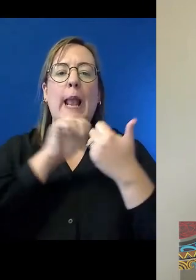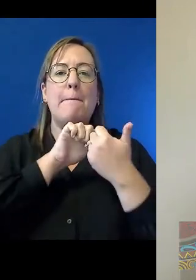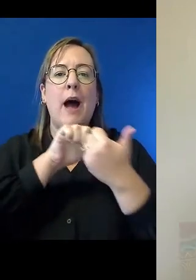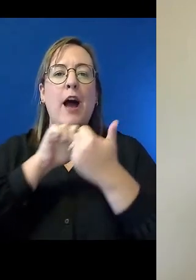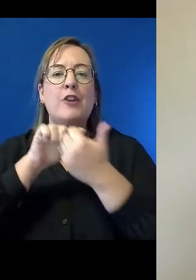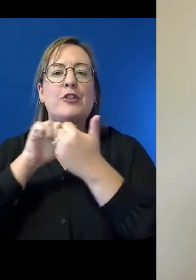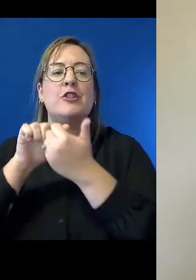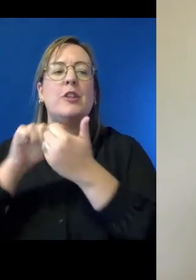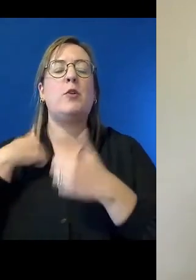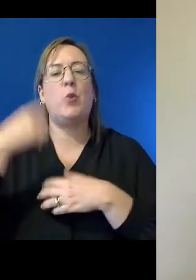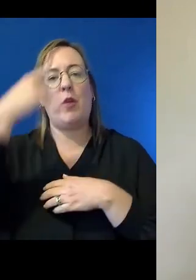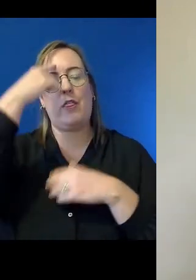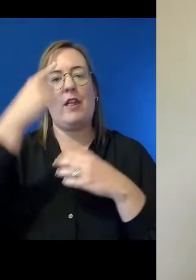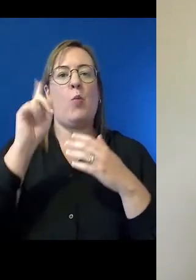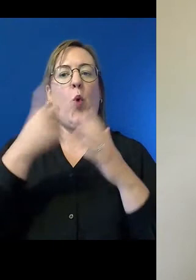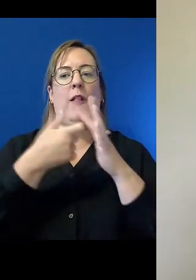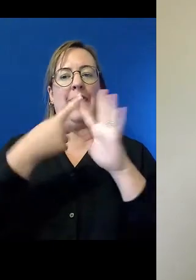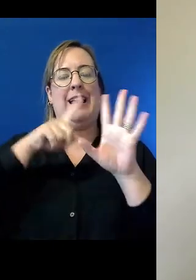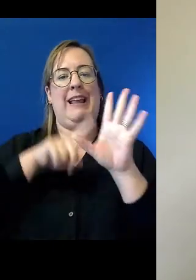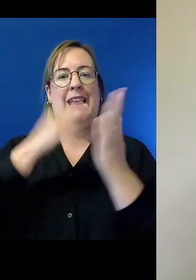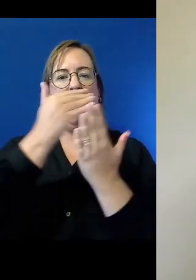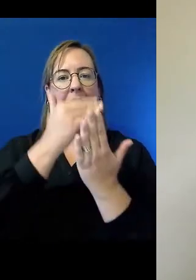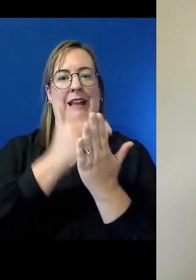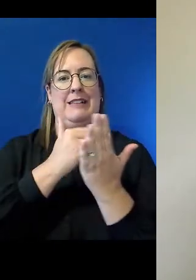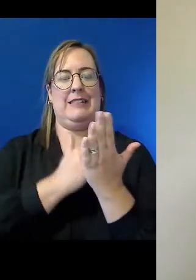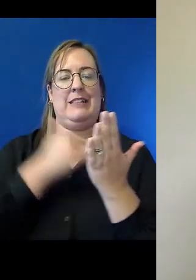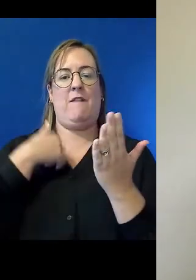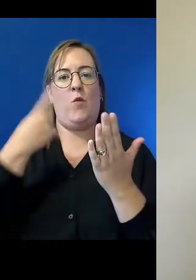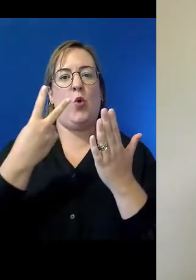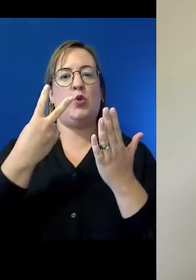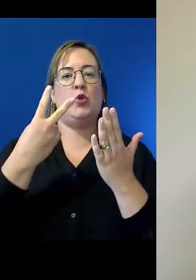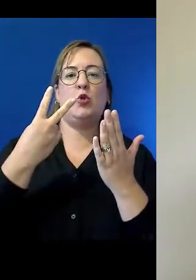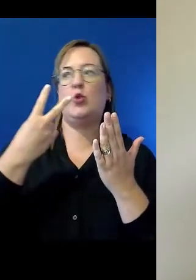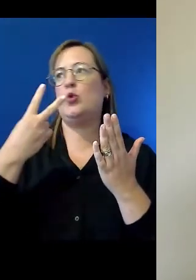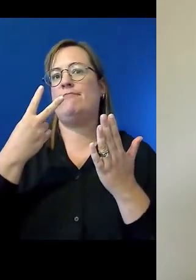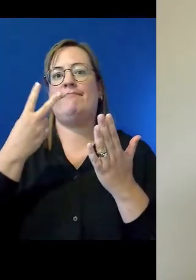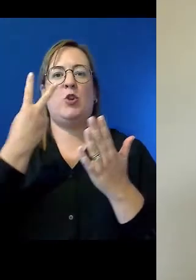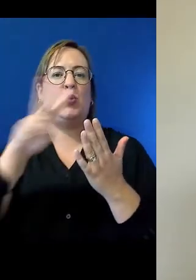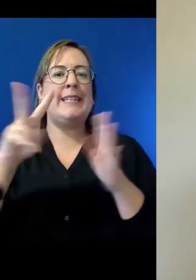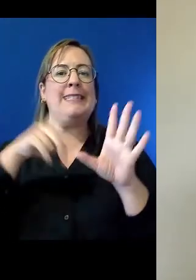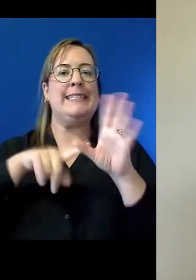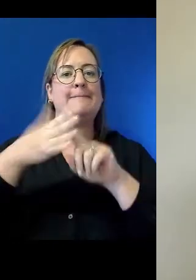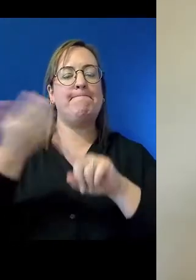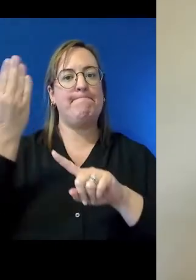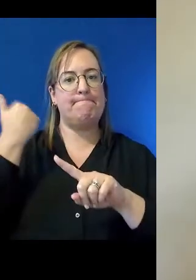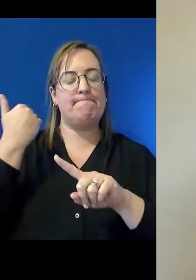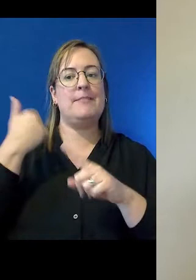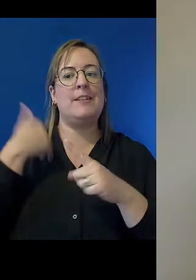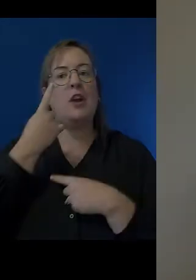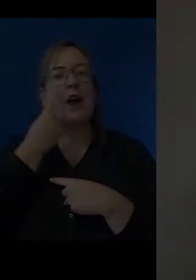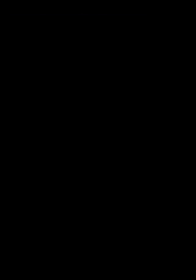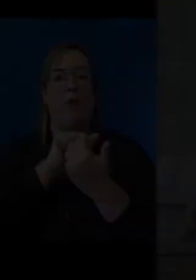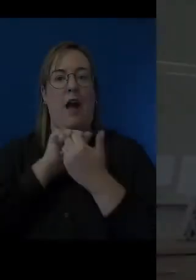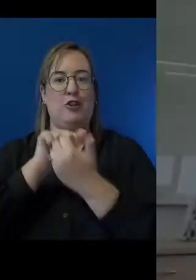key lessons now, looking back 2 decades, 15 years on, some of the key lessons from those first